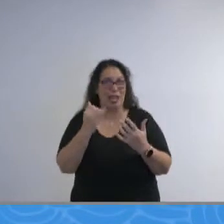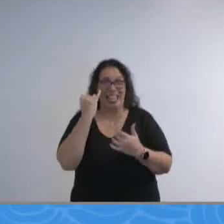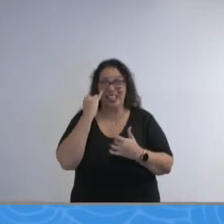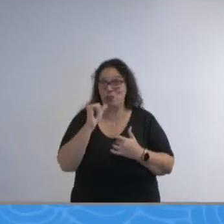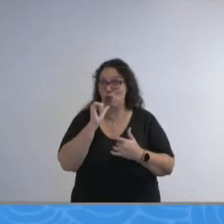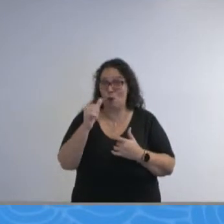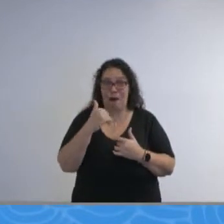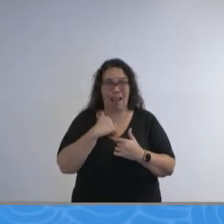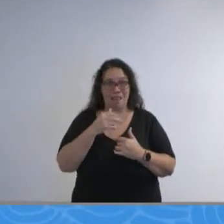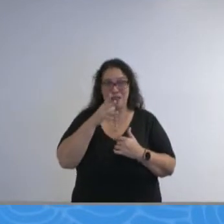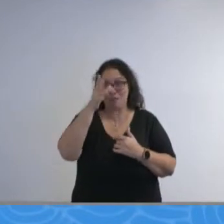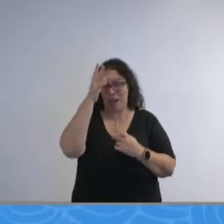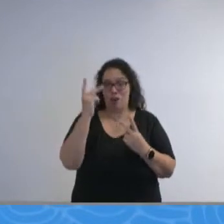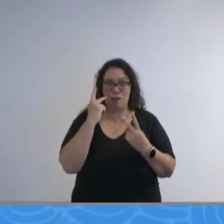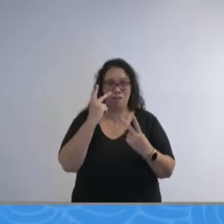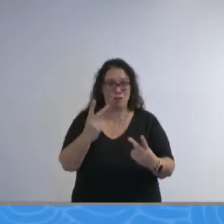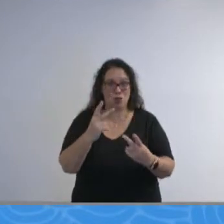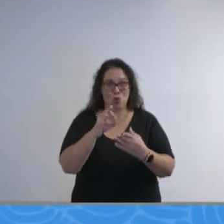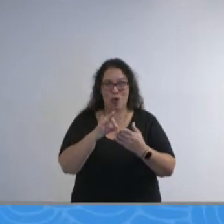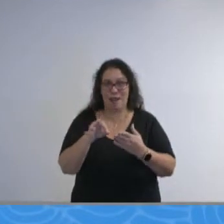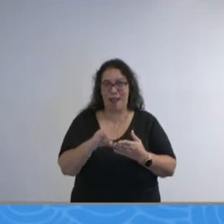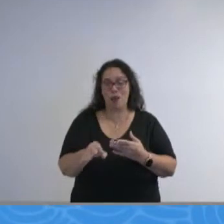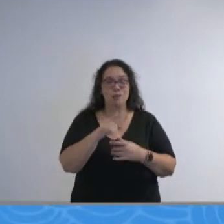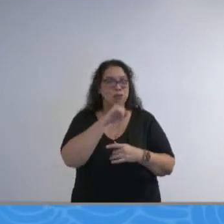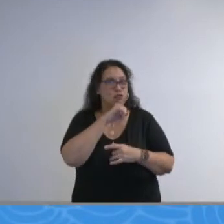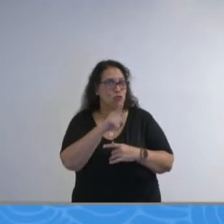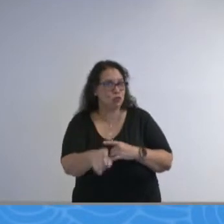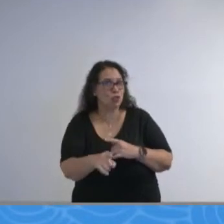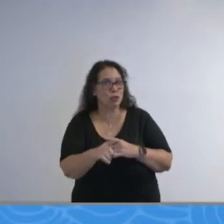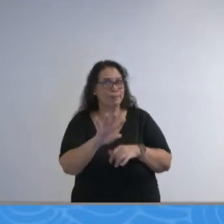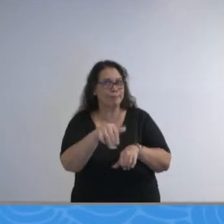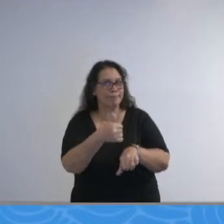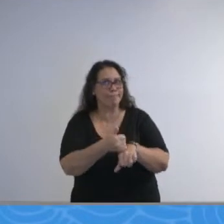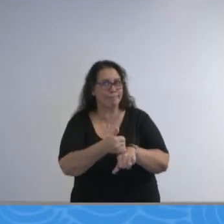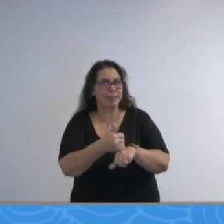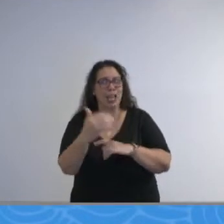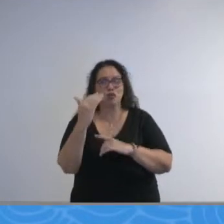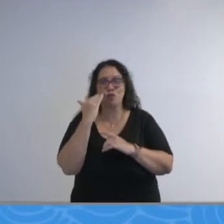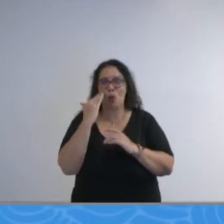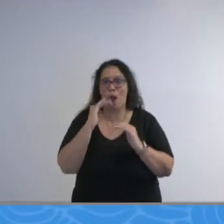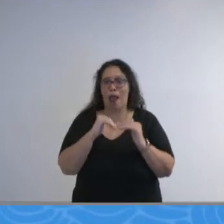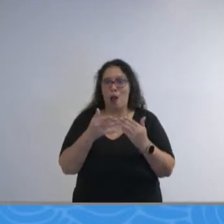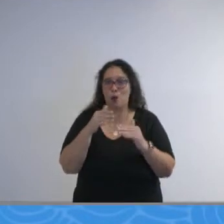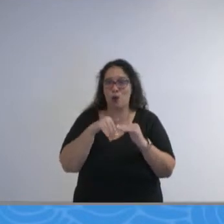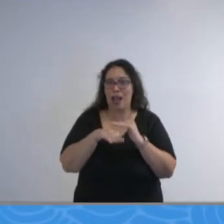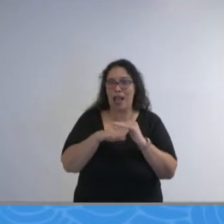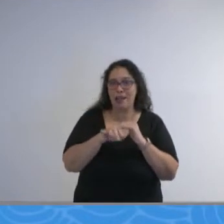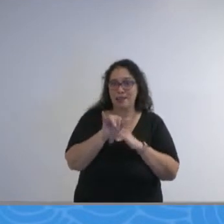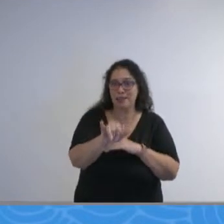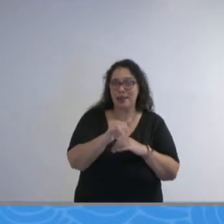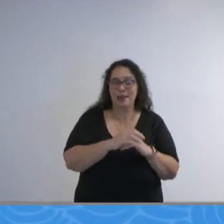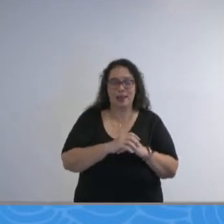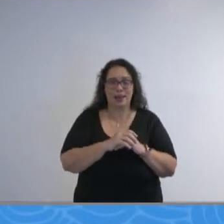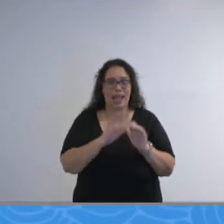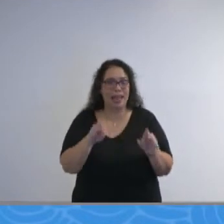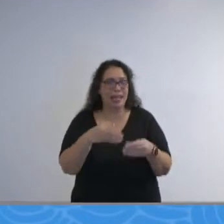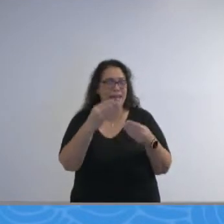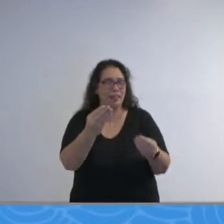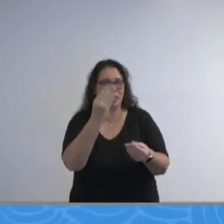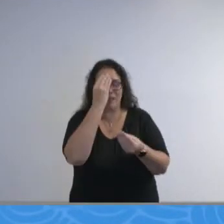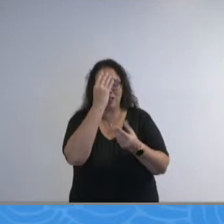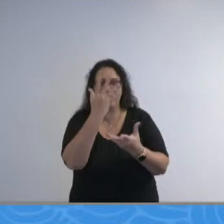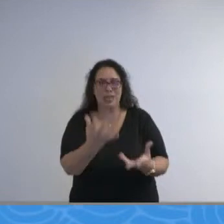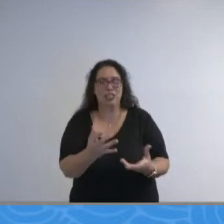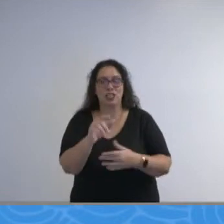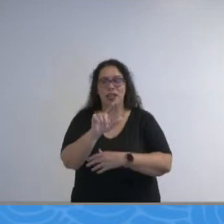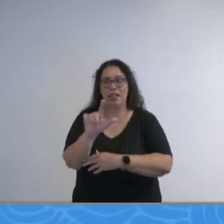View account, you'll want to make sure that you have a Parent View account, that you know how to access it. And it gives you information on the